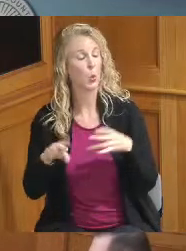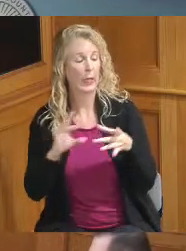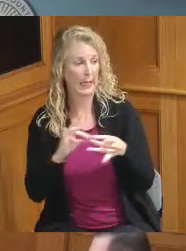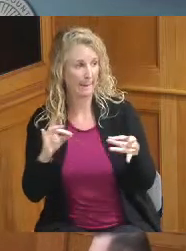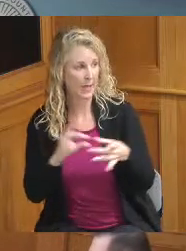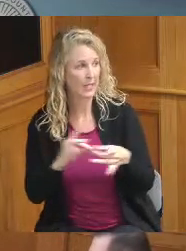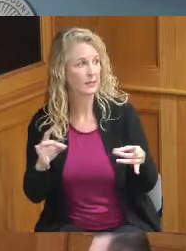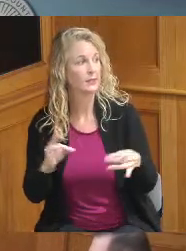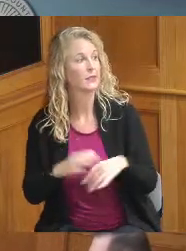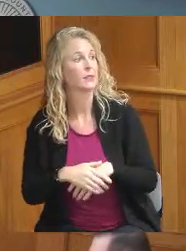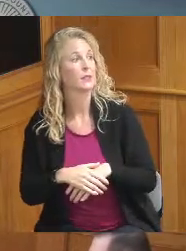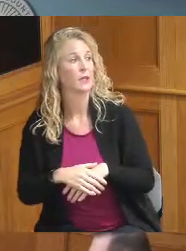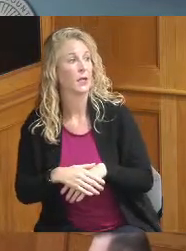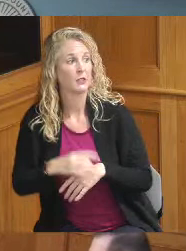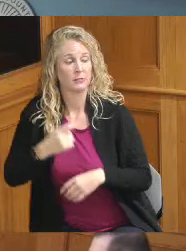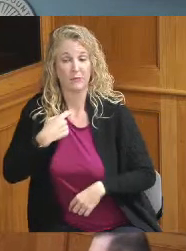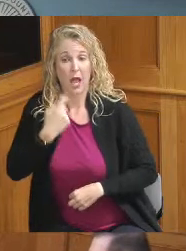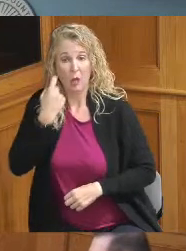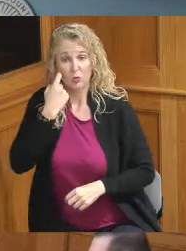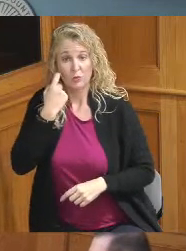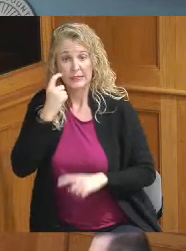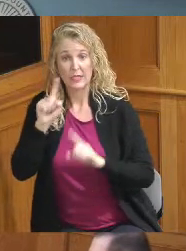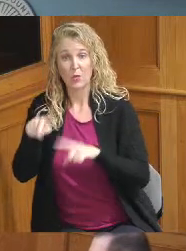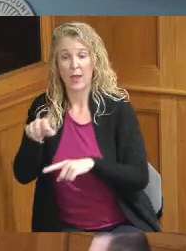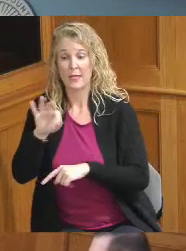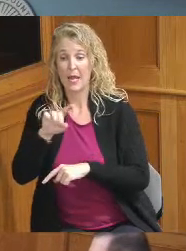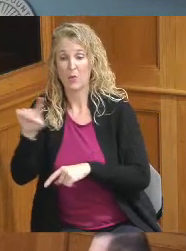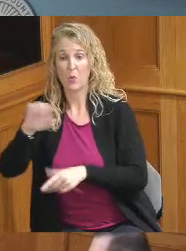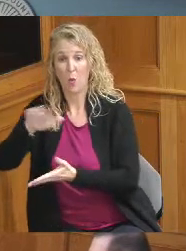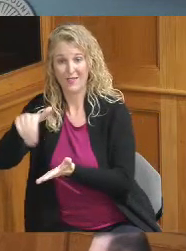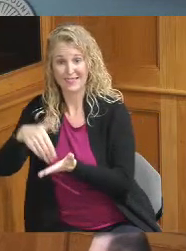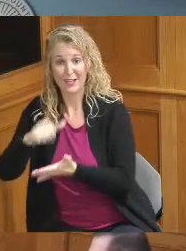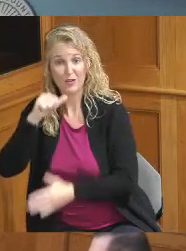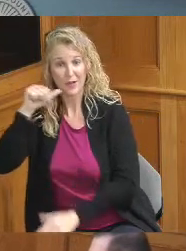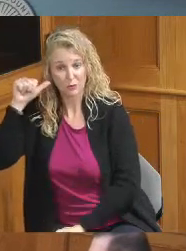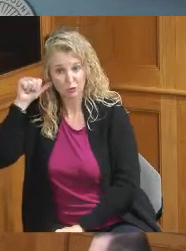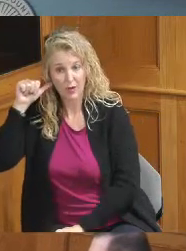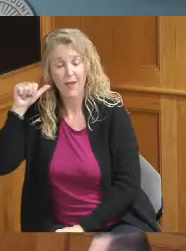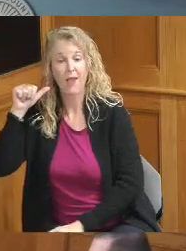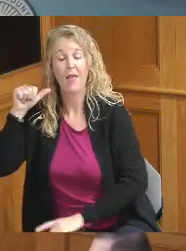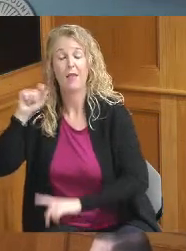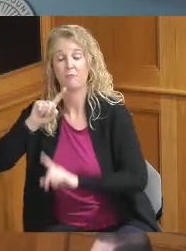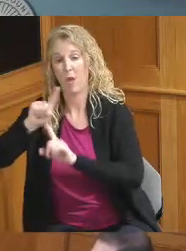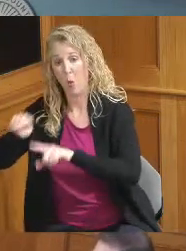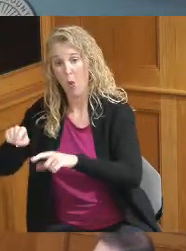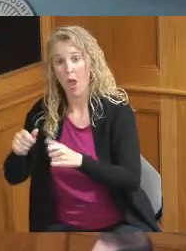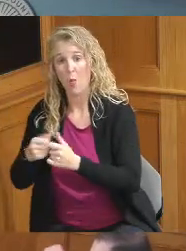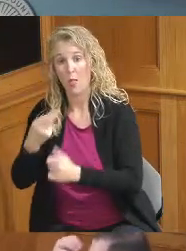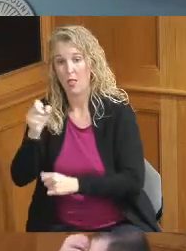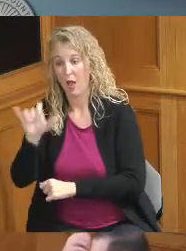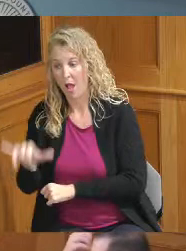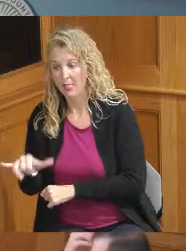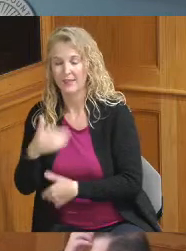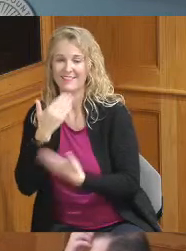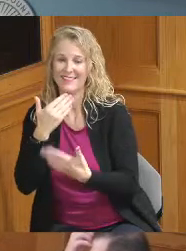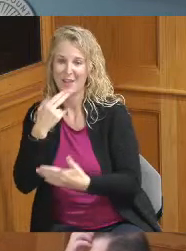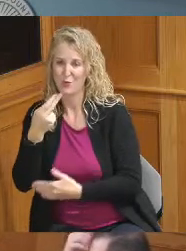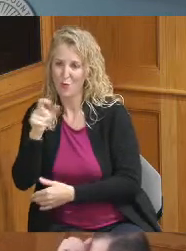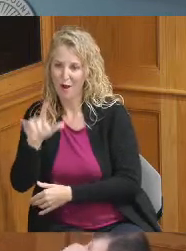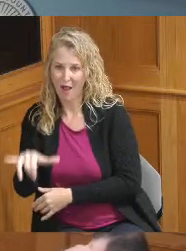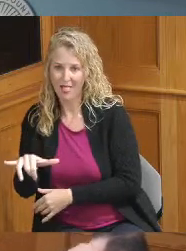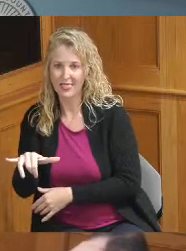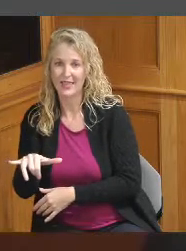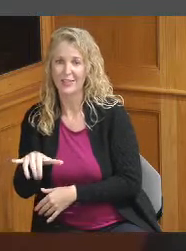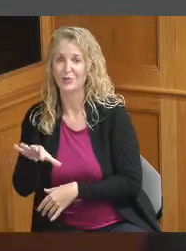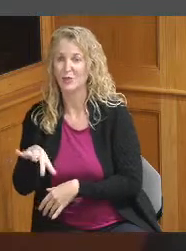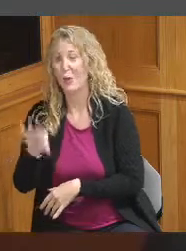Just happened to be out at the 911 center yesterday. Went out with Holly. Want to thank Holly for picking